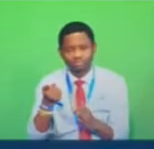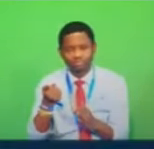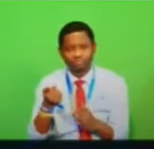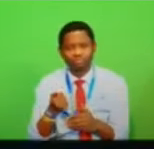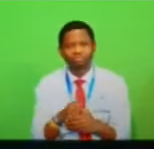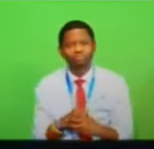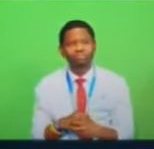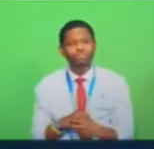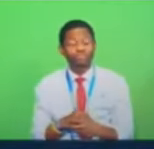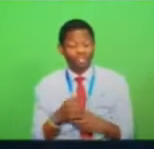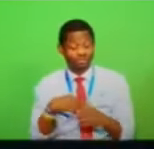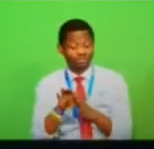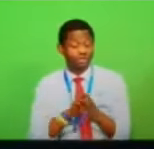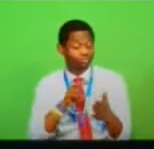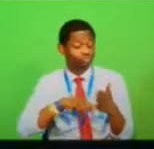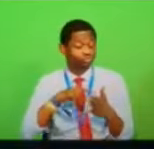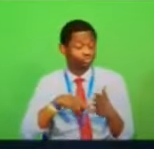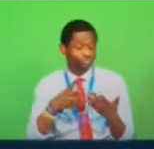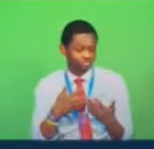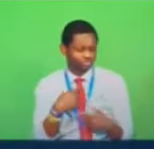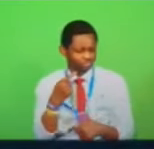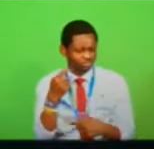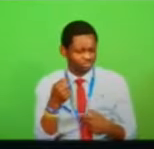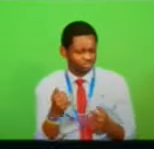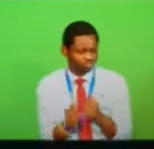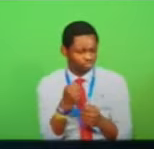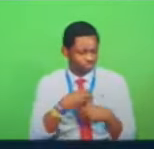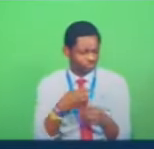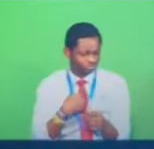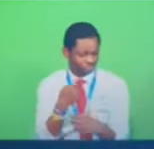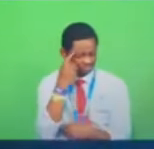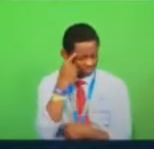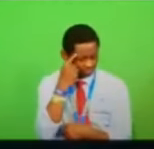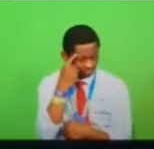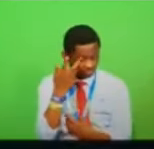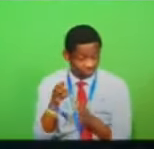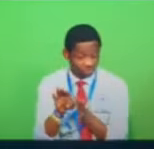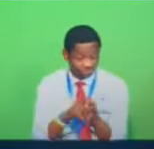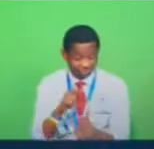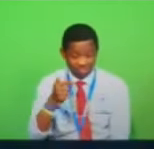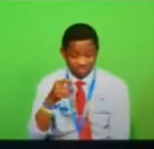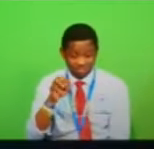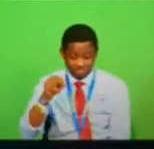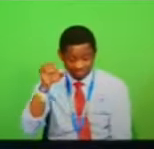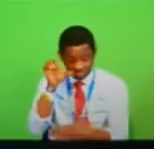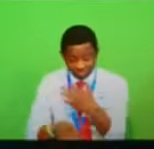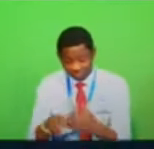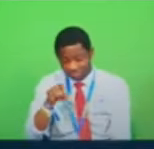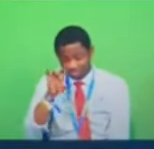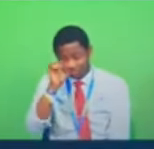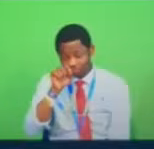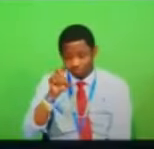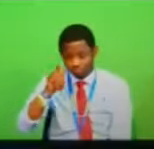gear. There's a scripture that keeps me thinking. The Bible says in Genesis 8:22, God